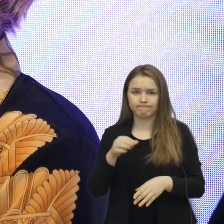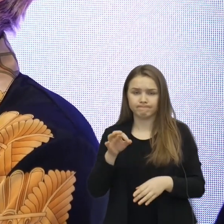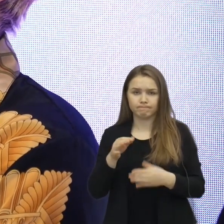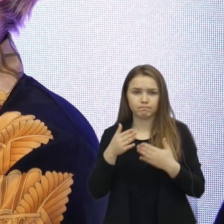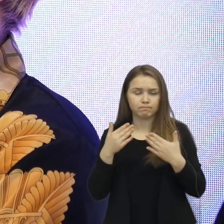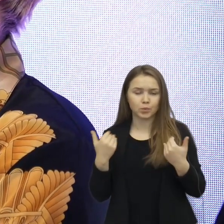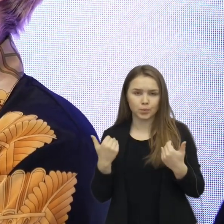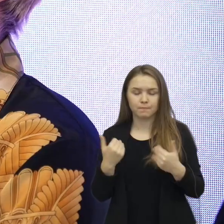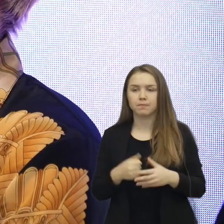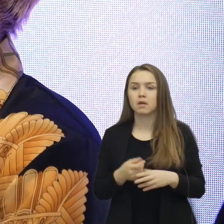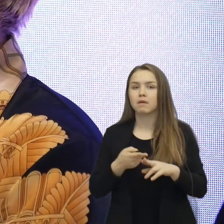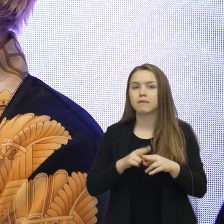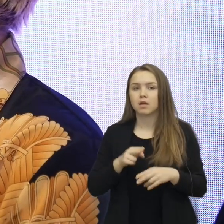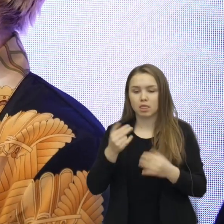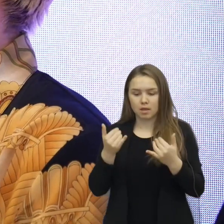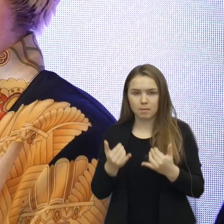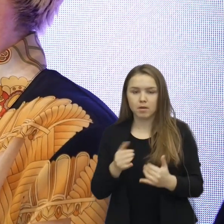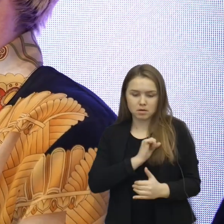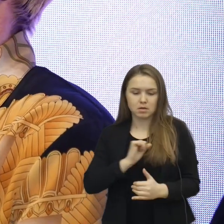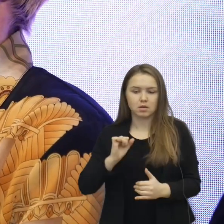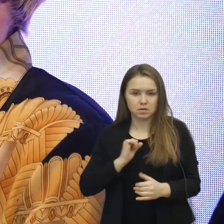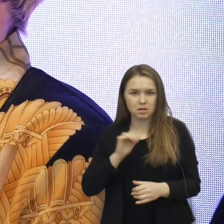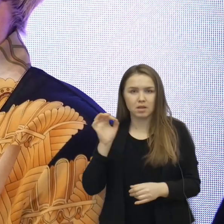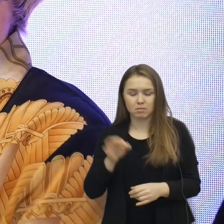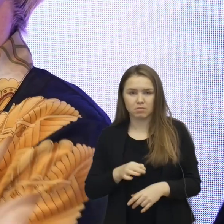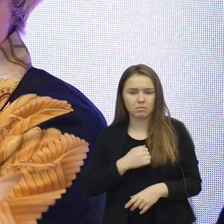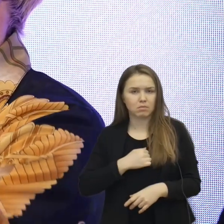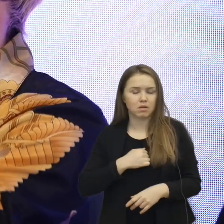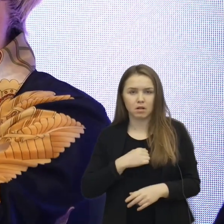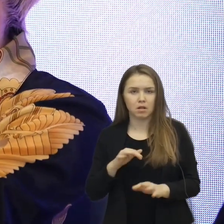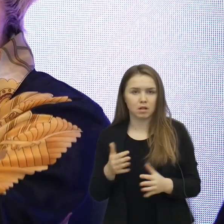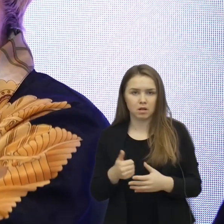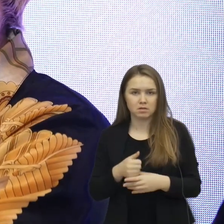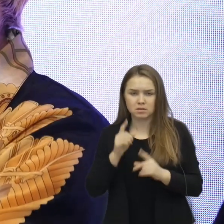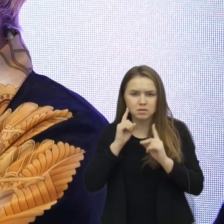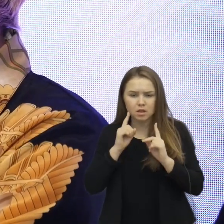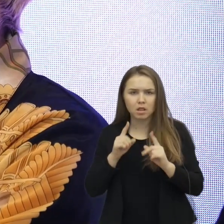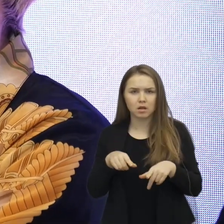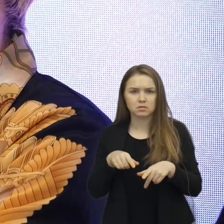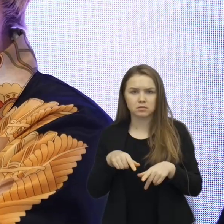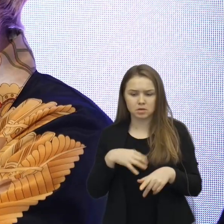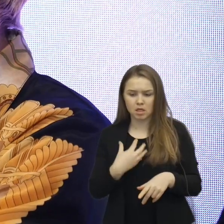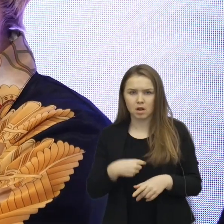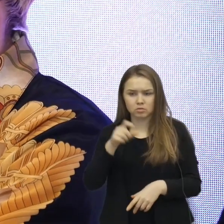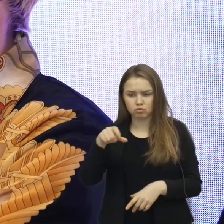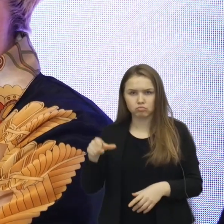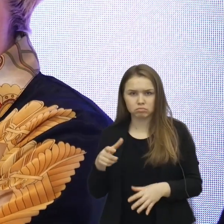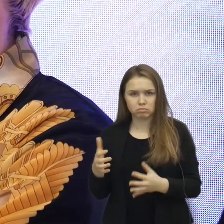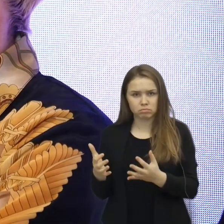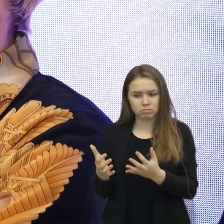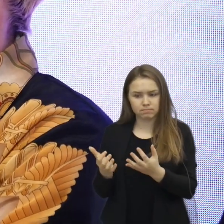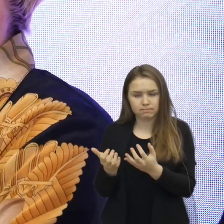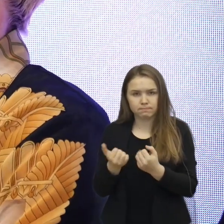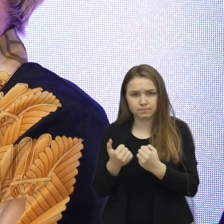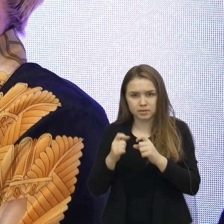trans person outside the clinic. And the clinics, like, because there is only 2 of them, they are very crowded at the moment. Like,